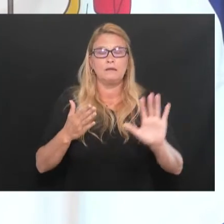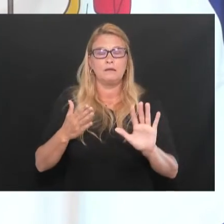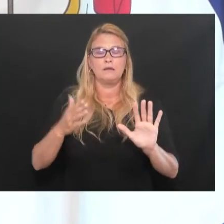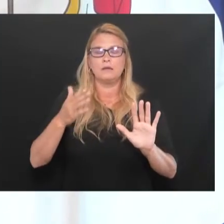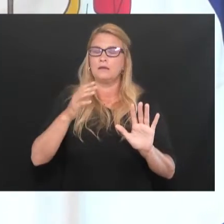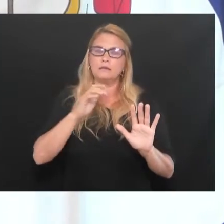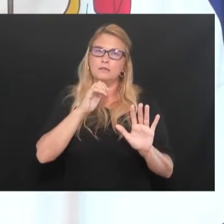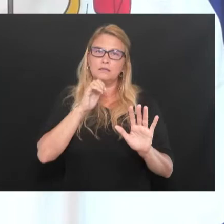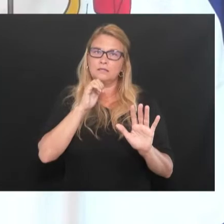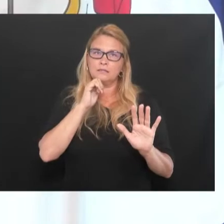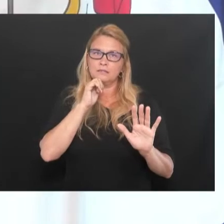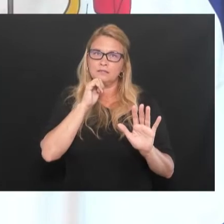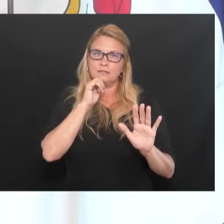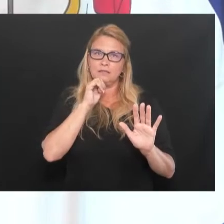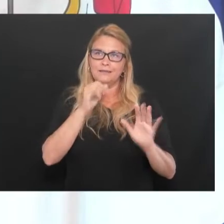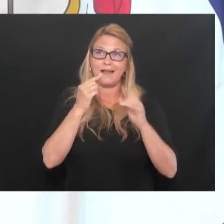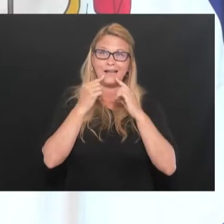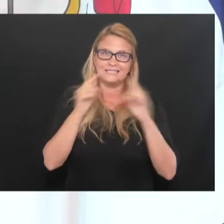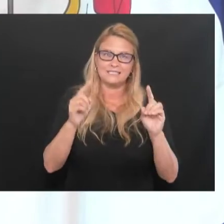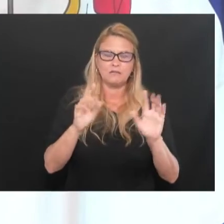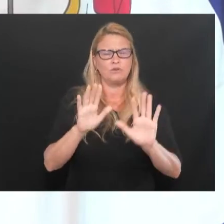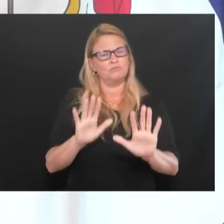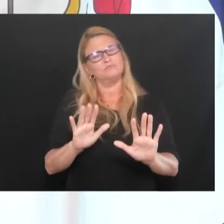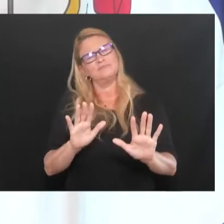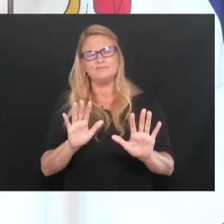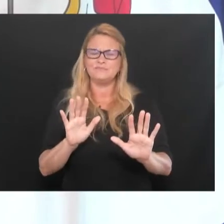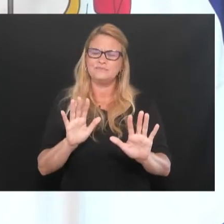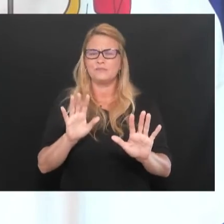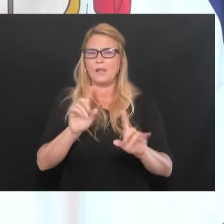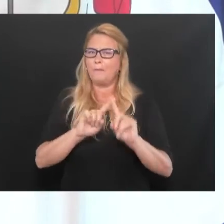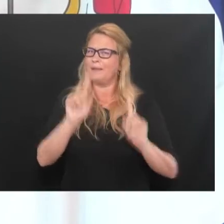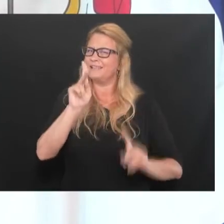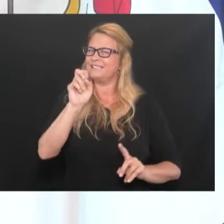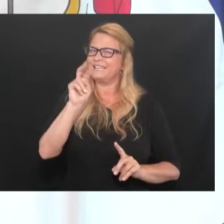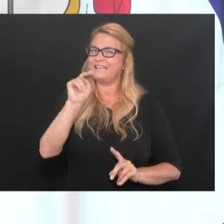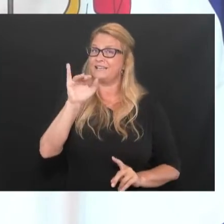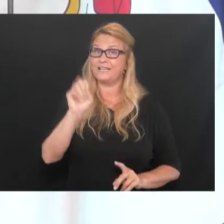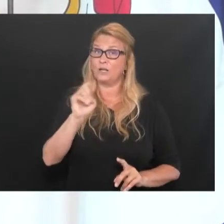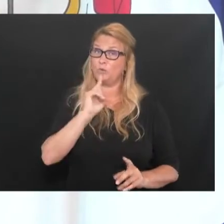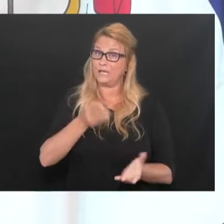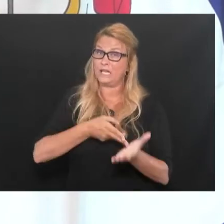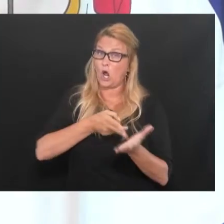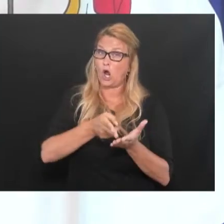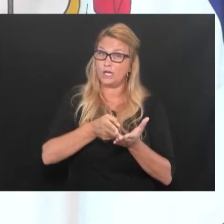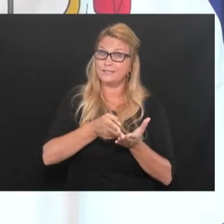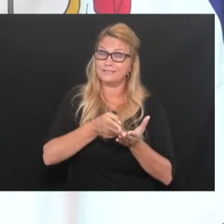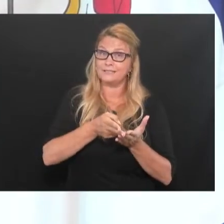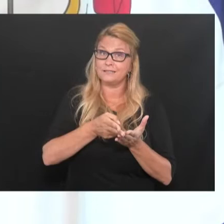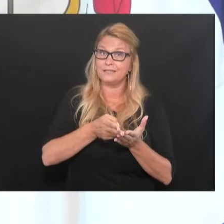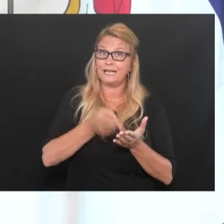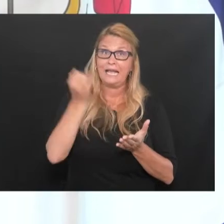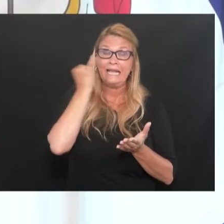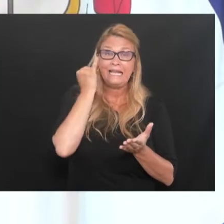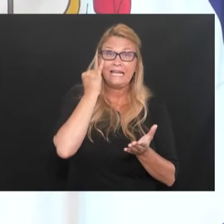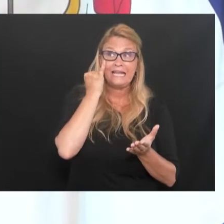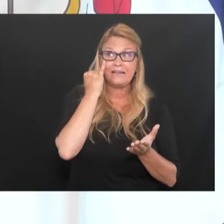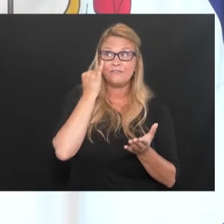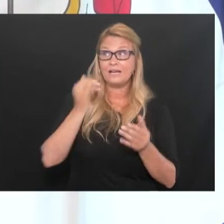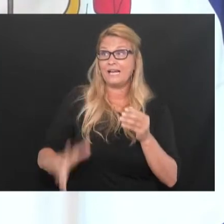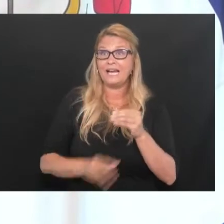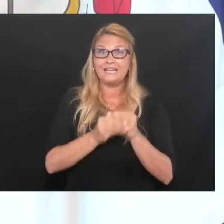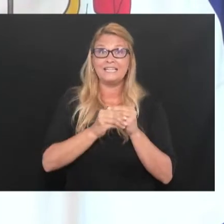then they're not terribly successful. But Kenny, in all honesty, if we get an